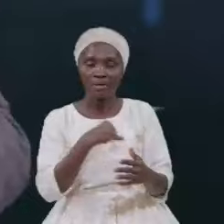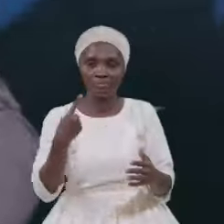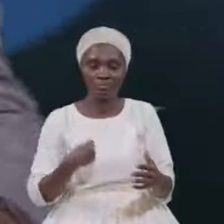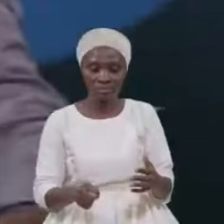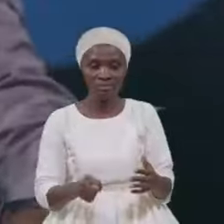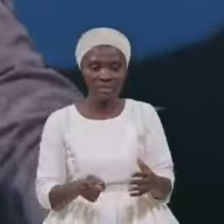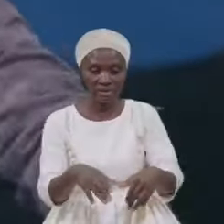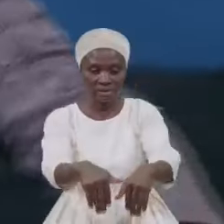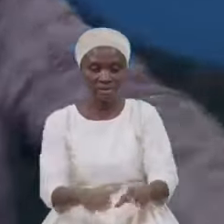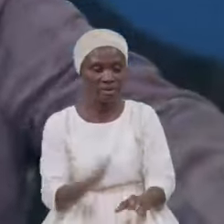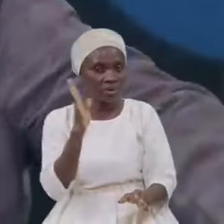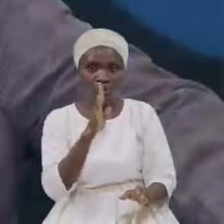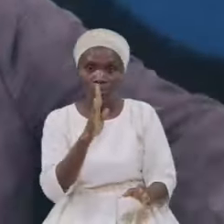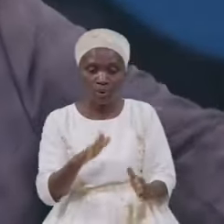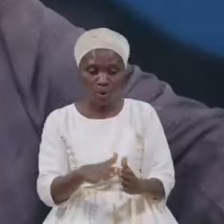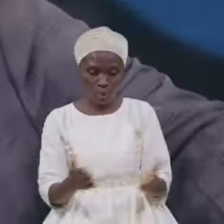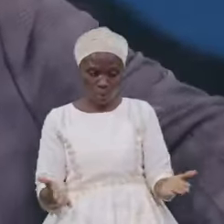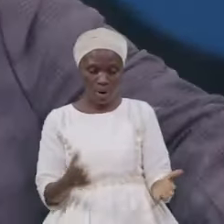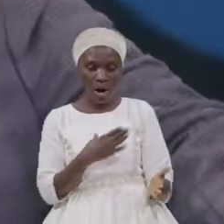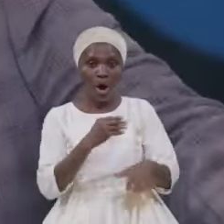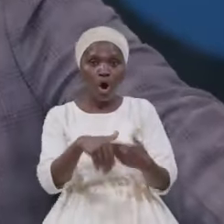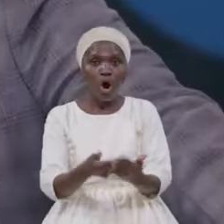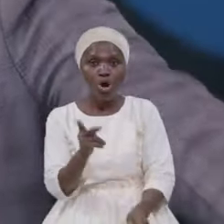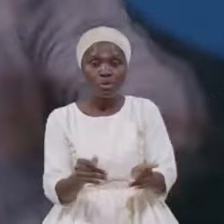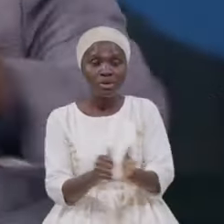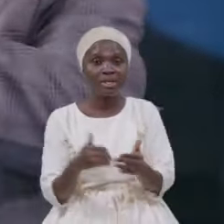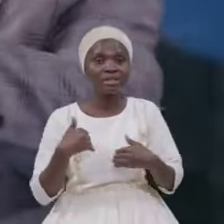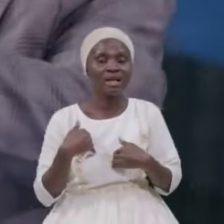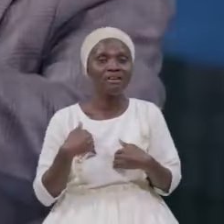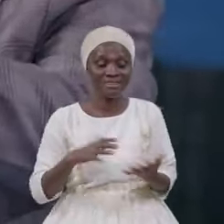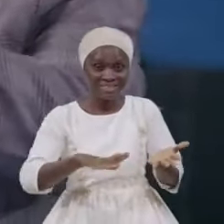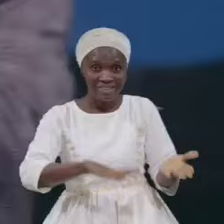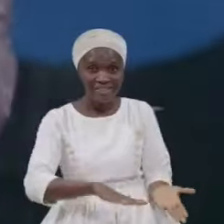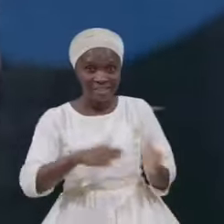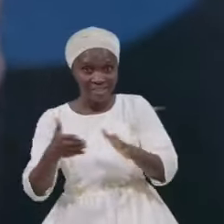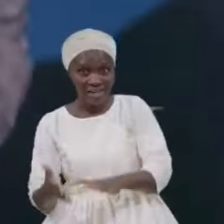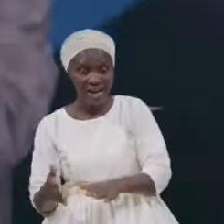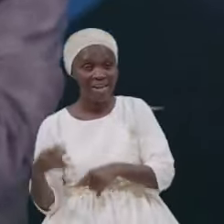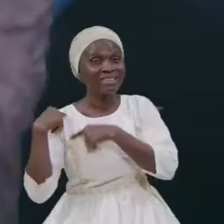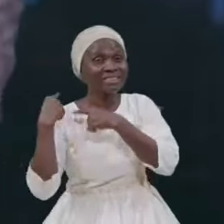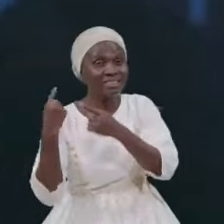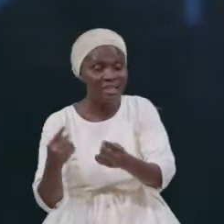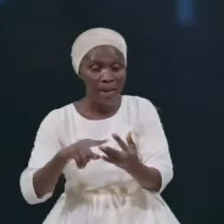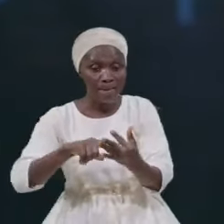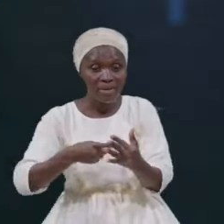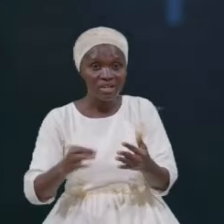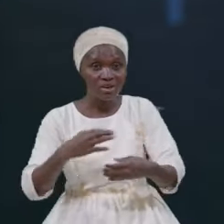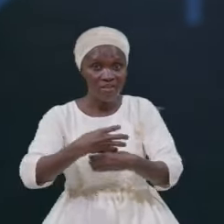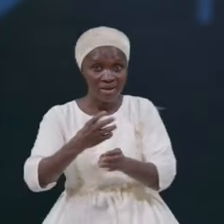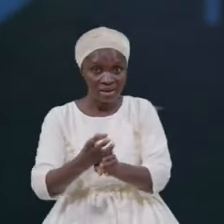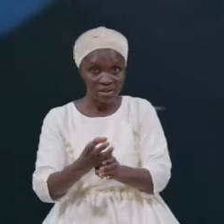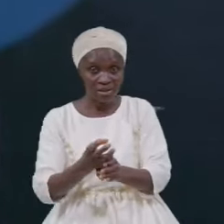from the beginning of creation until that time, because Jesus said, the dead shall hear